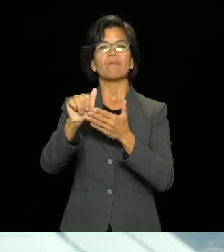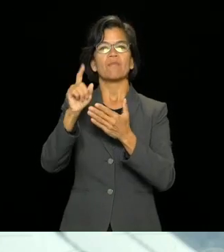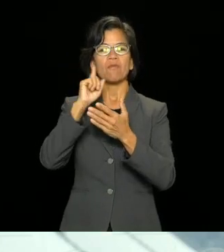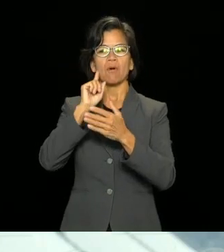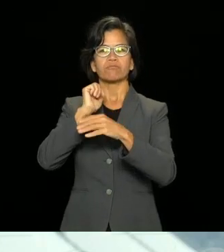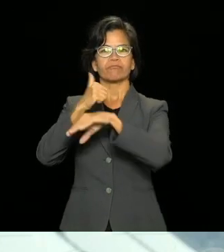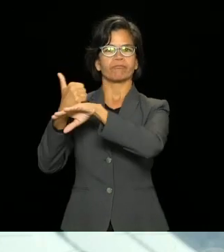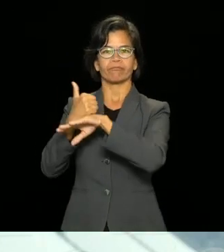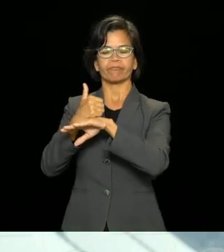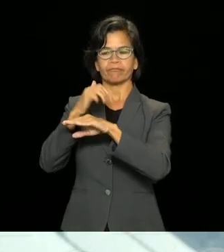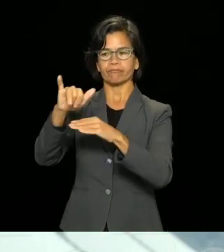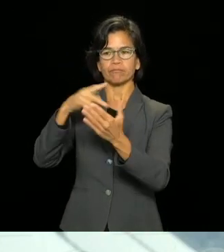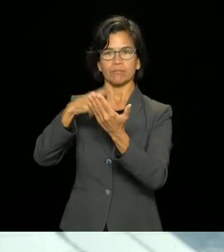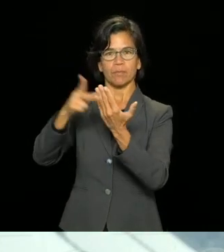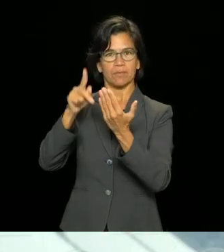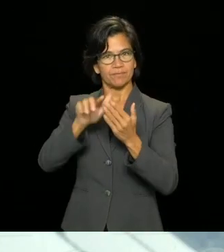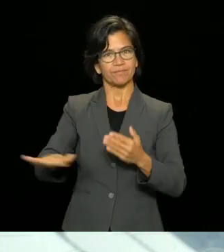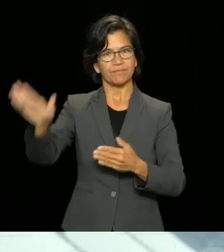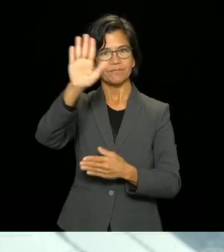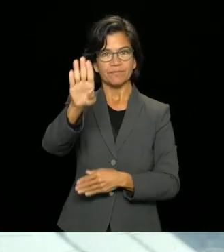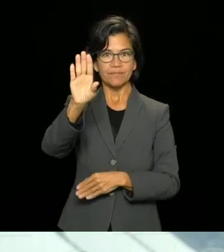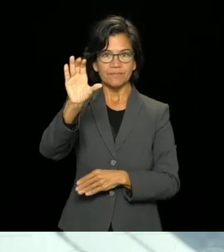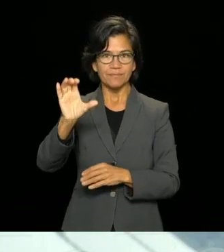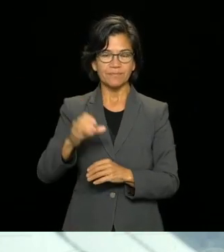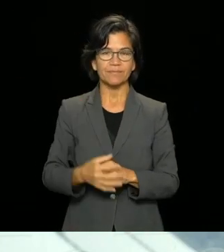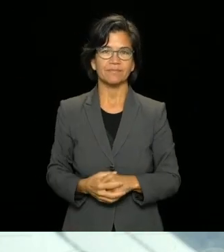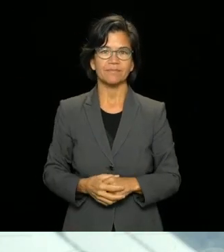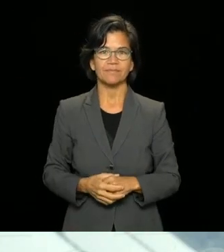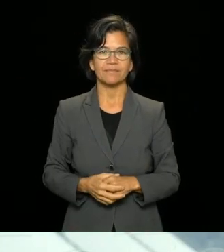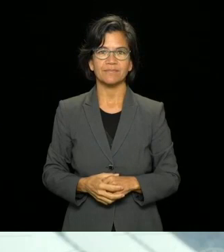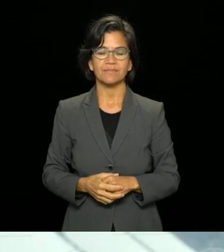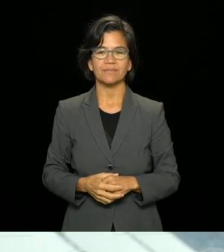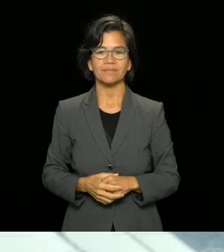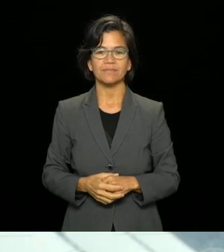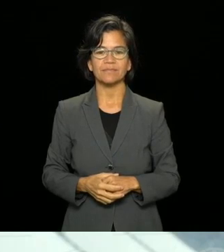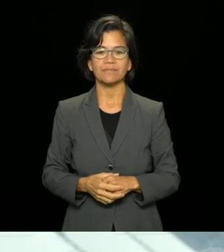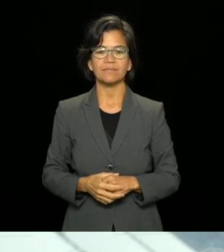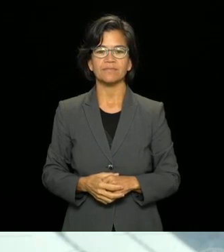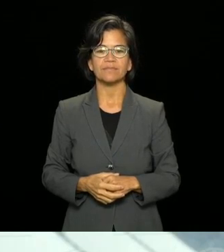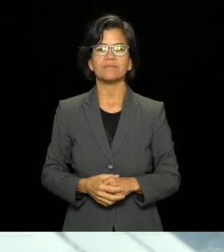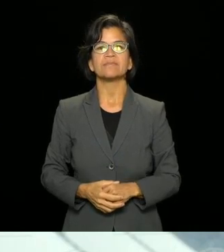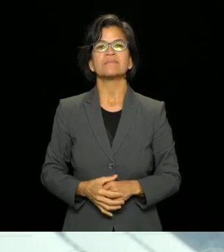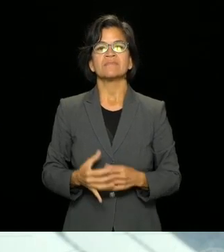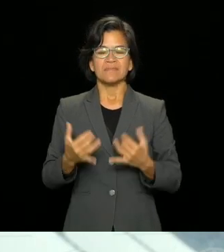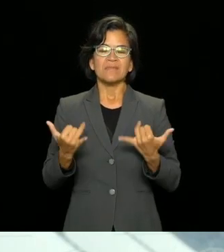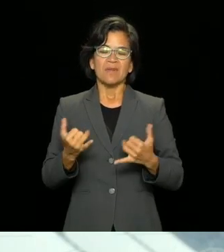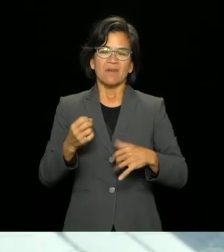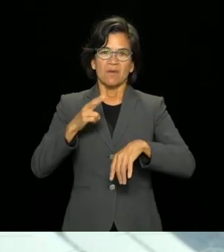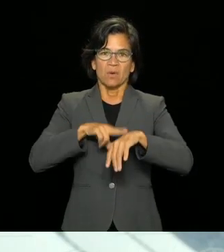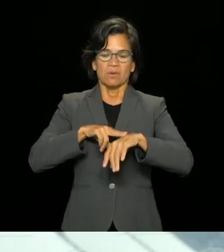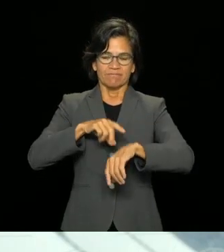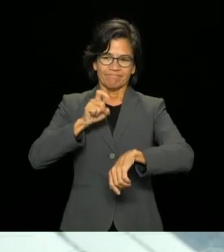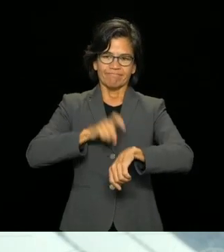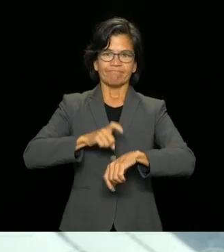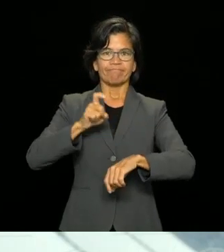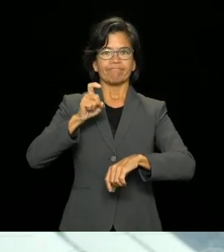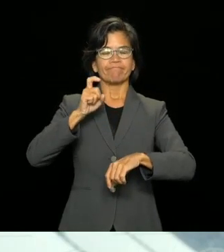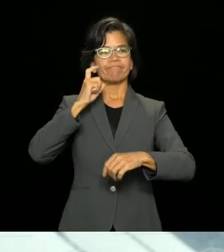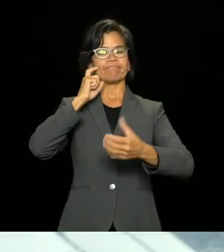Now, I want to take a moment to acknowledge the current situation that we are facing, not only in this province, but